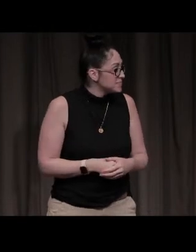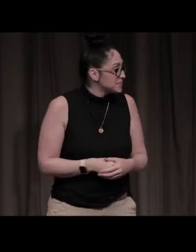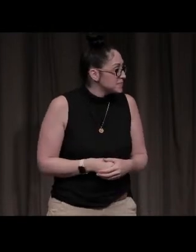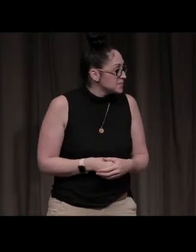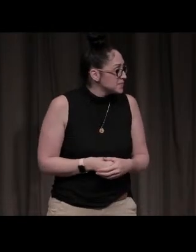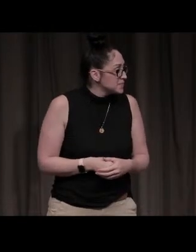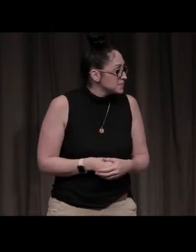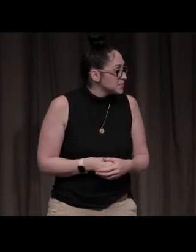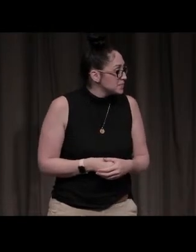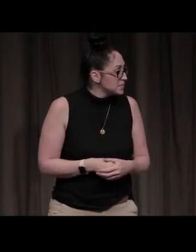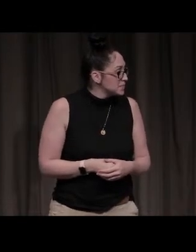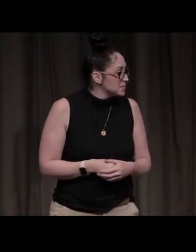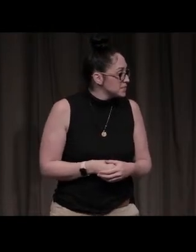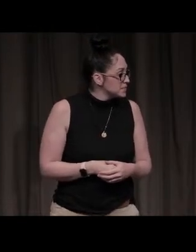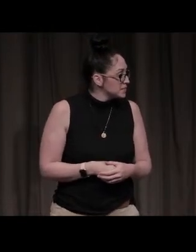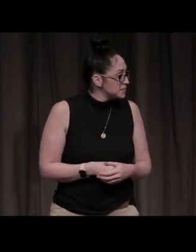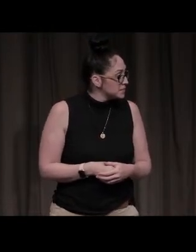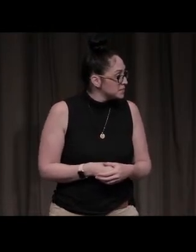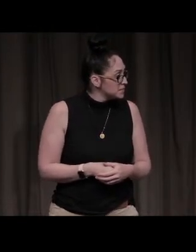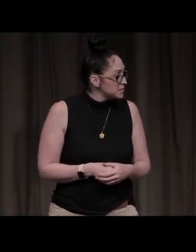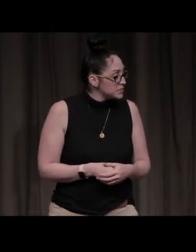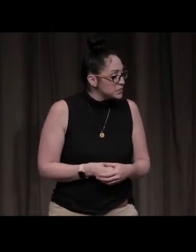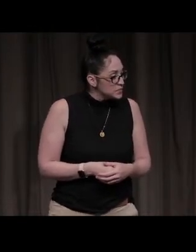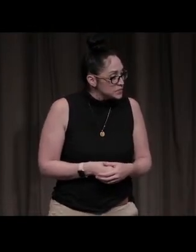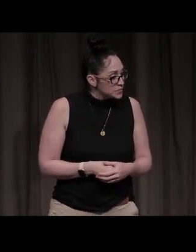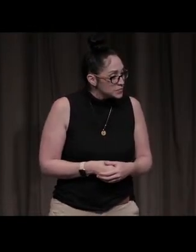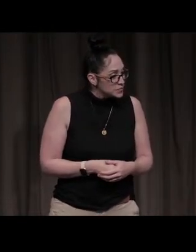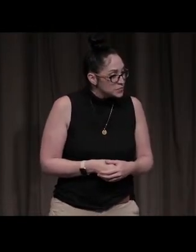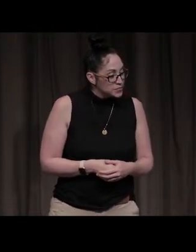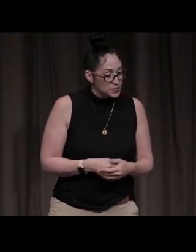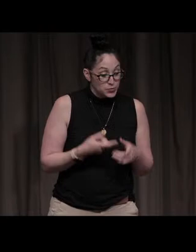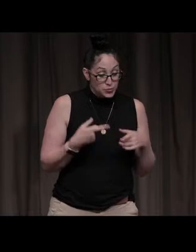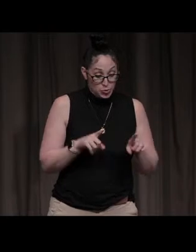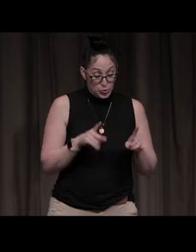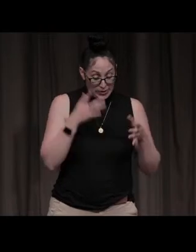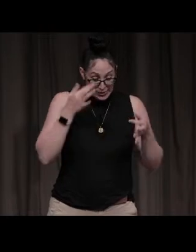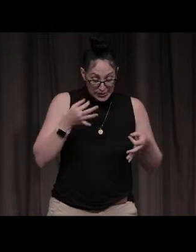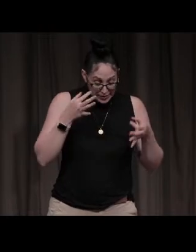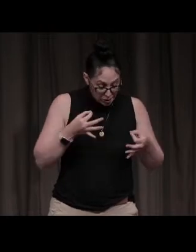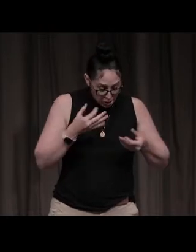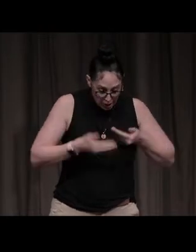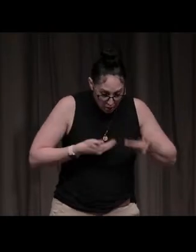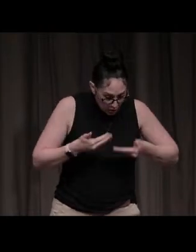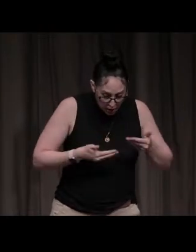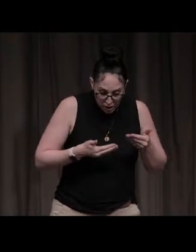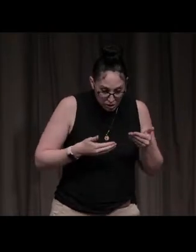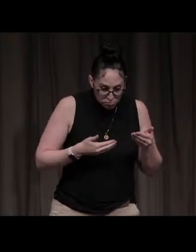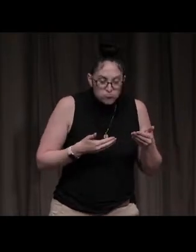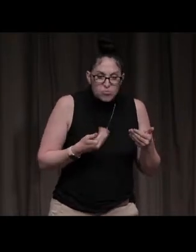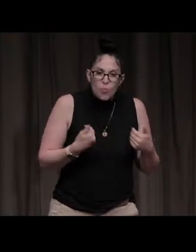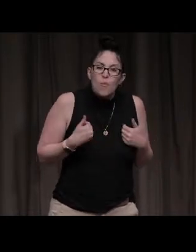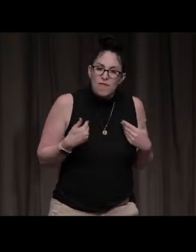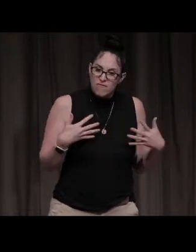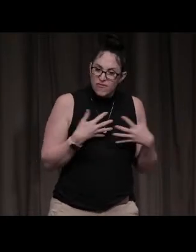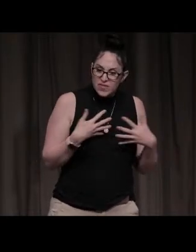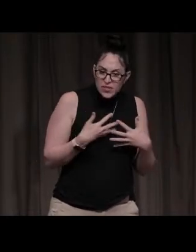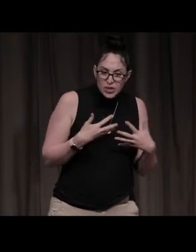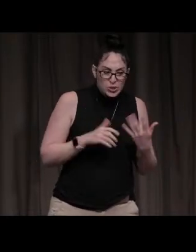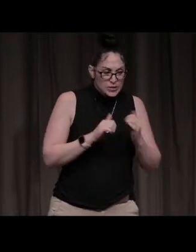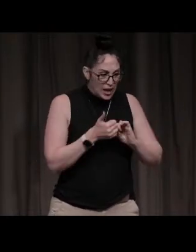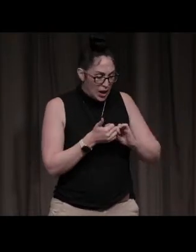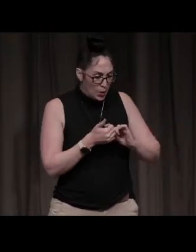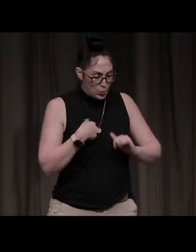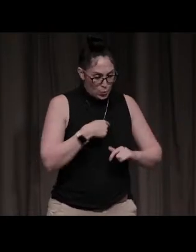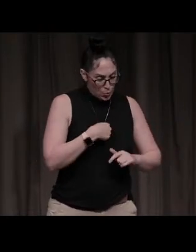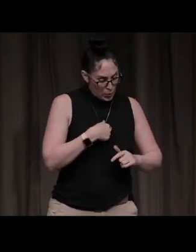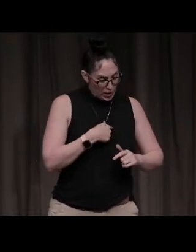together and in deciding like how do we do this, a lot of there are fears. You know, how do we do this properly? How do we